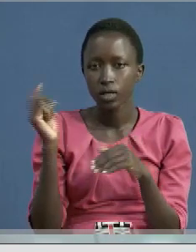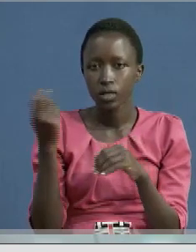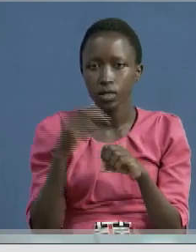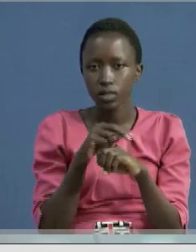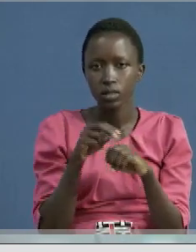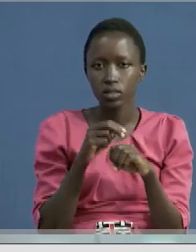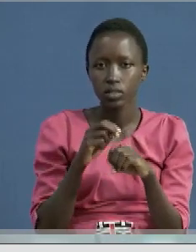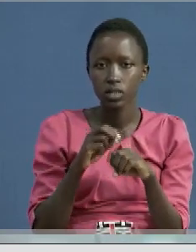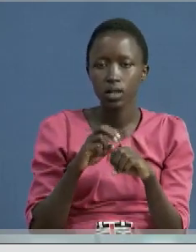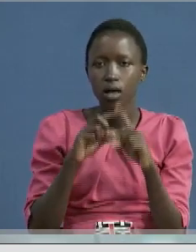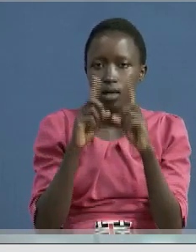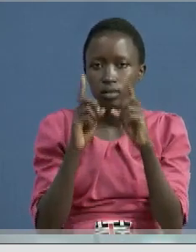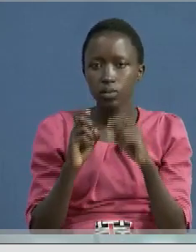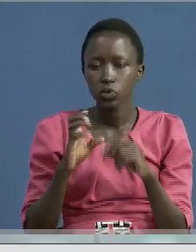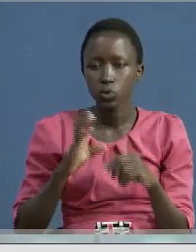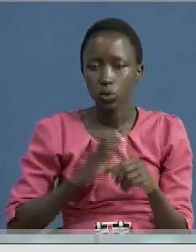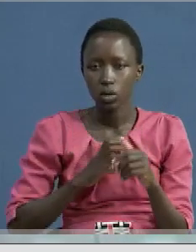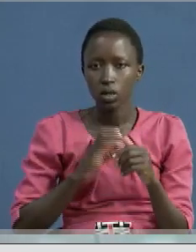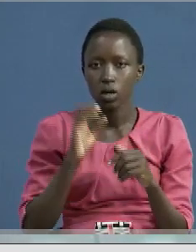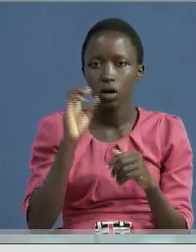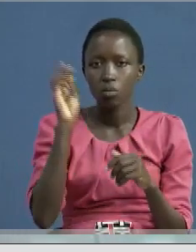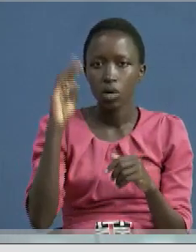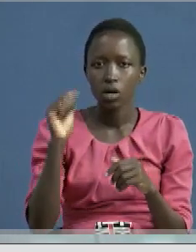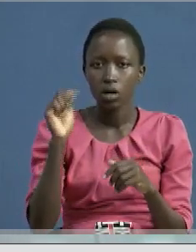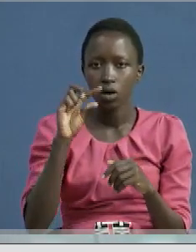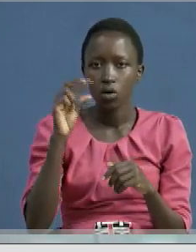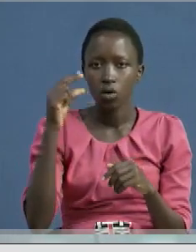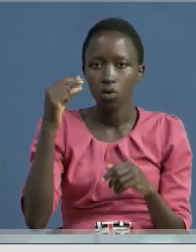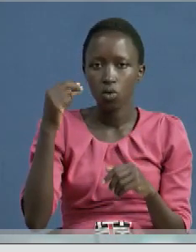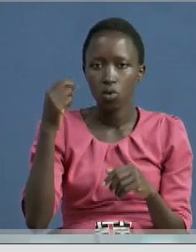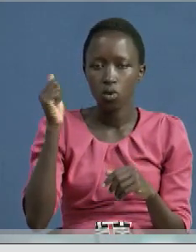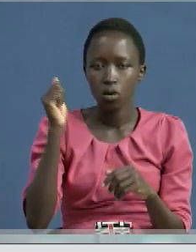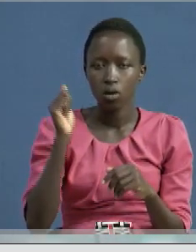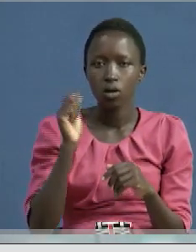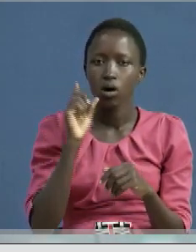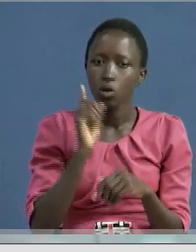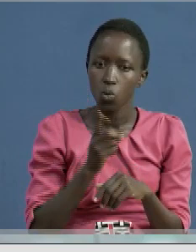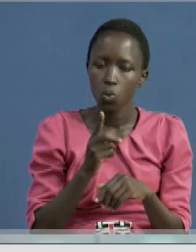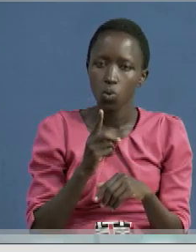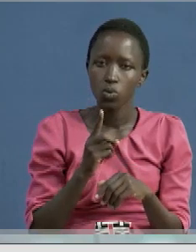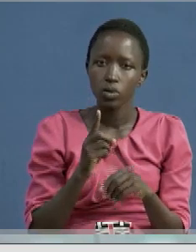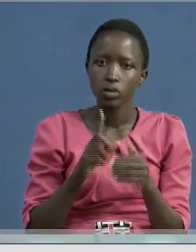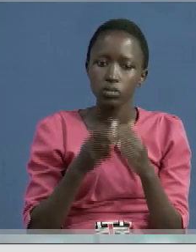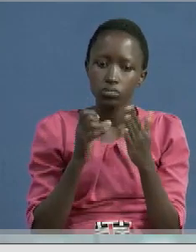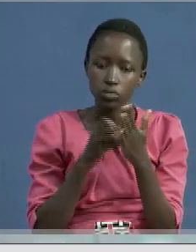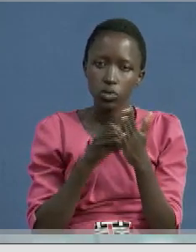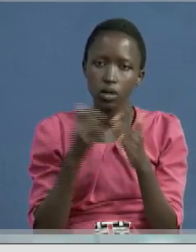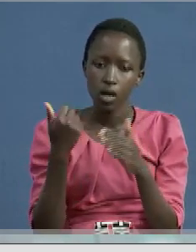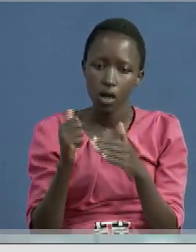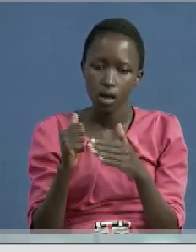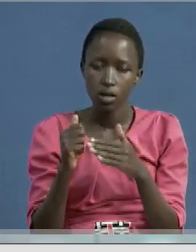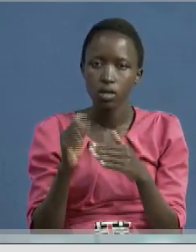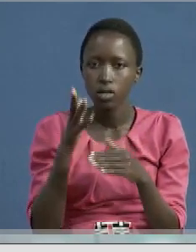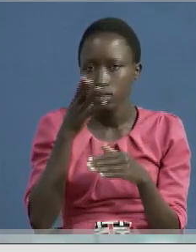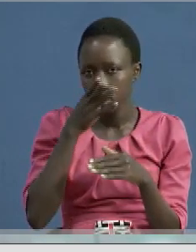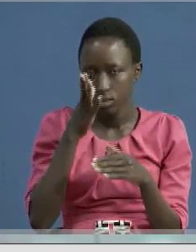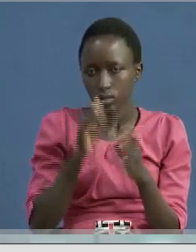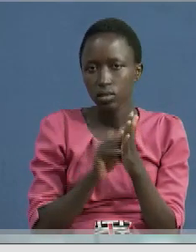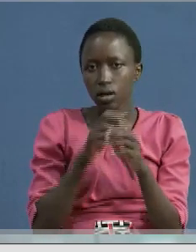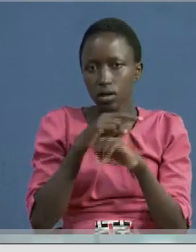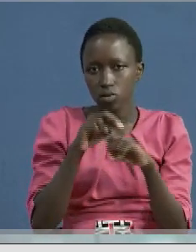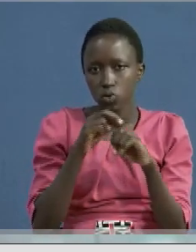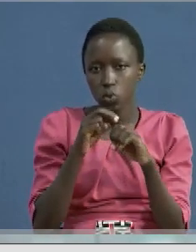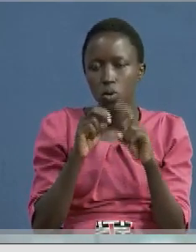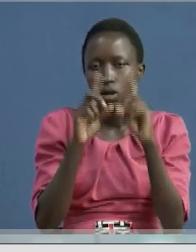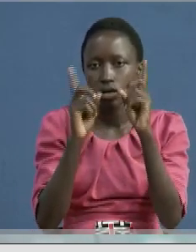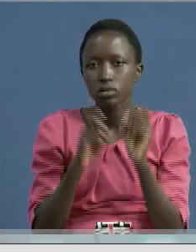Examination Council Chairman Professor George Magoha has warned that institutions caught involved in any malpractice in the national